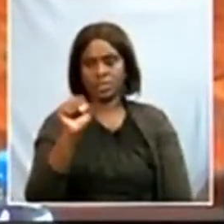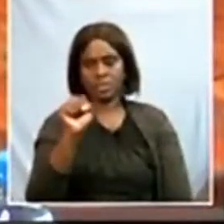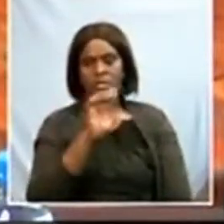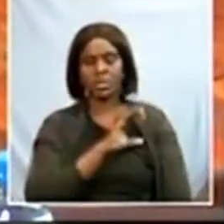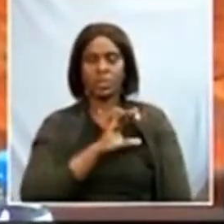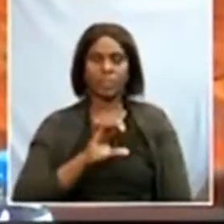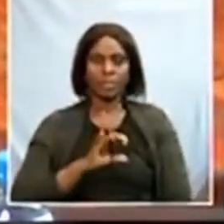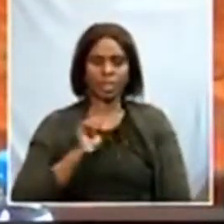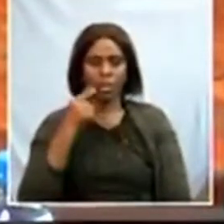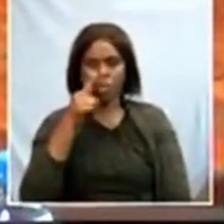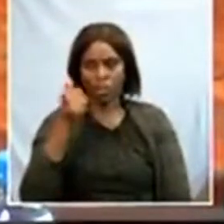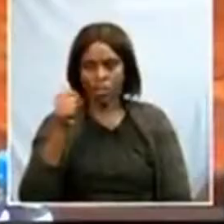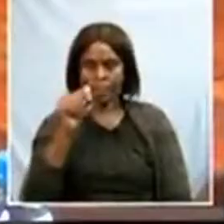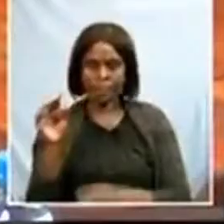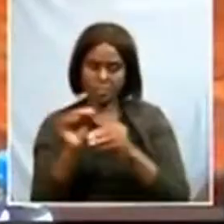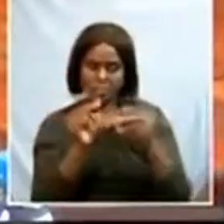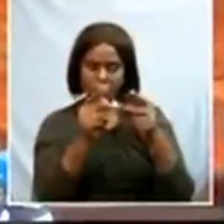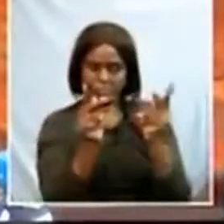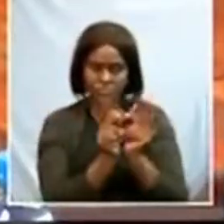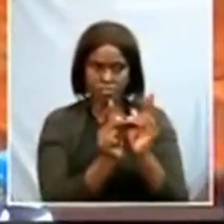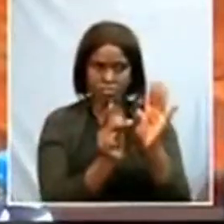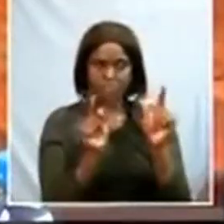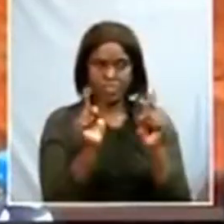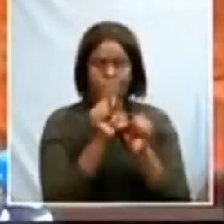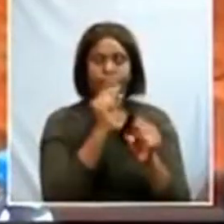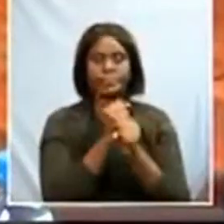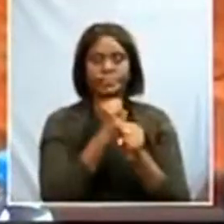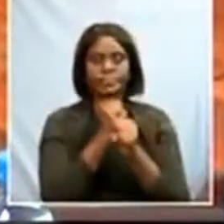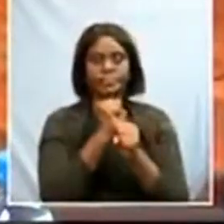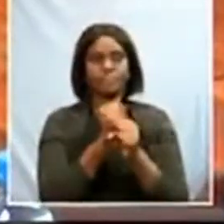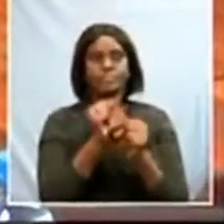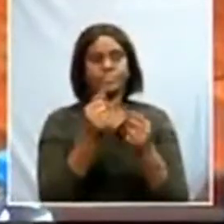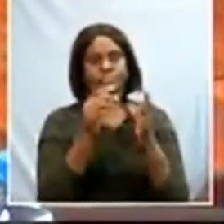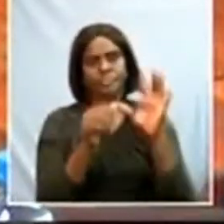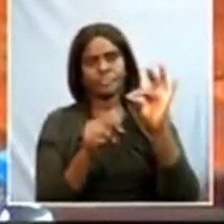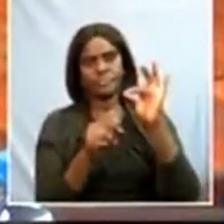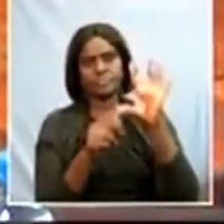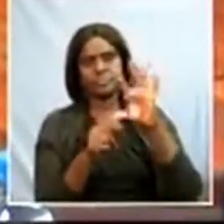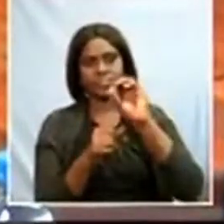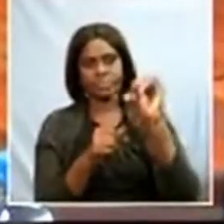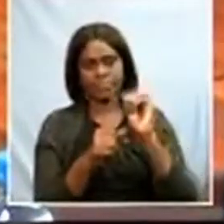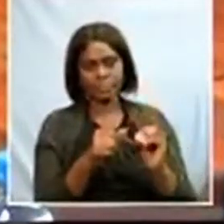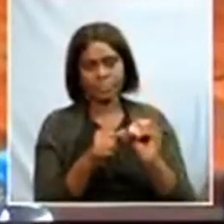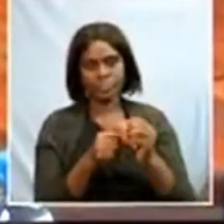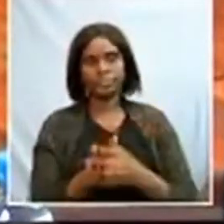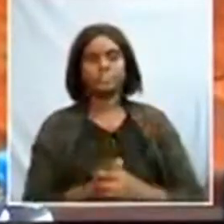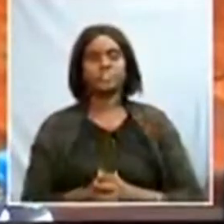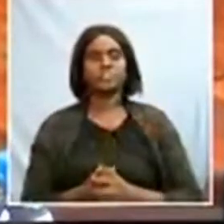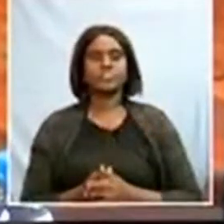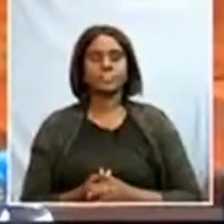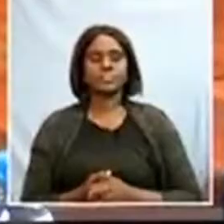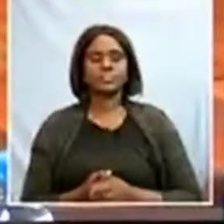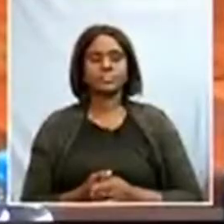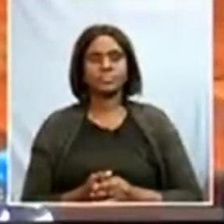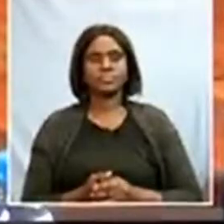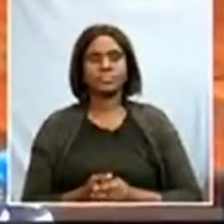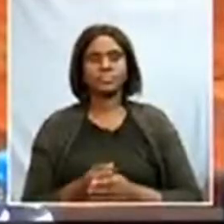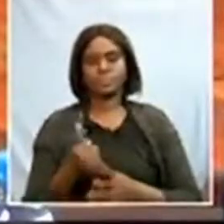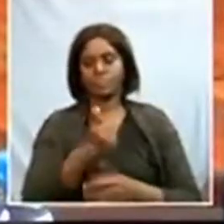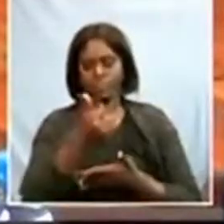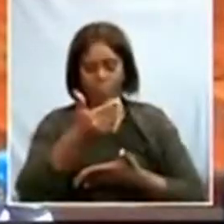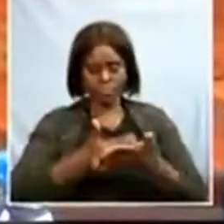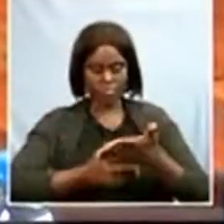Contractors, who is on site, and the works done are at 95%. The PC